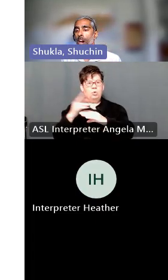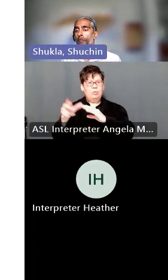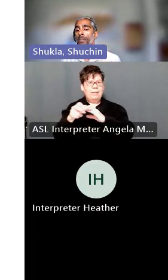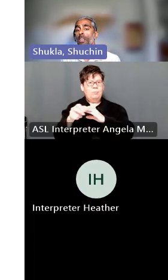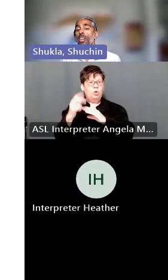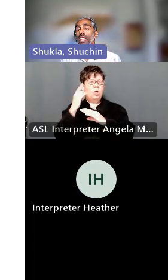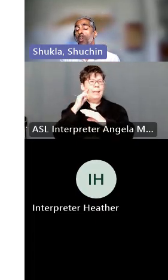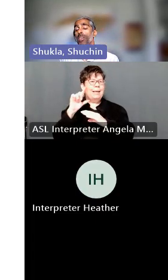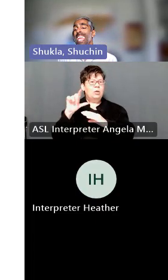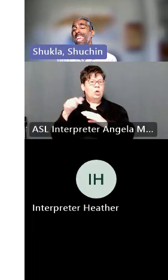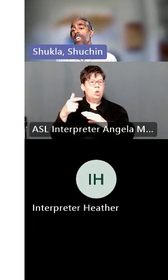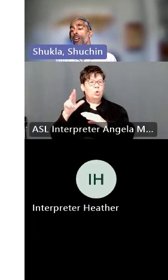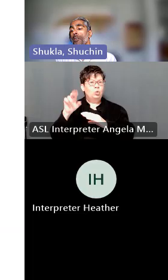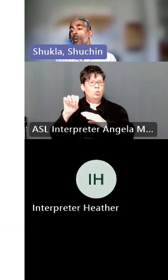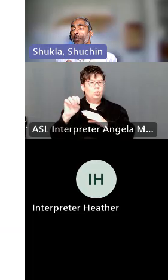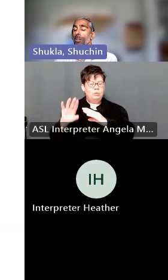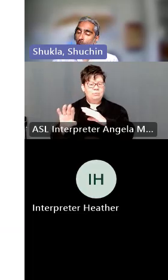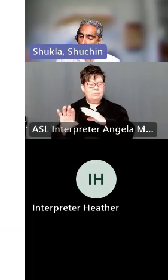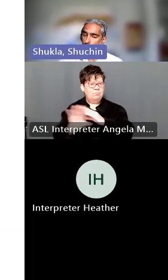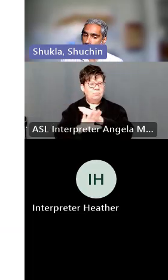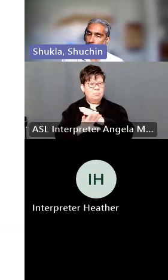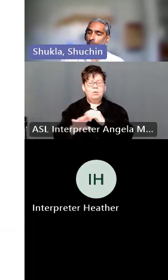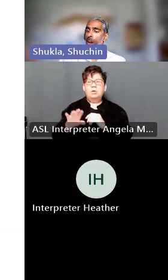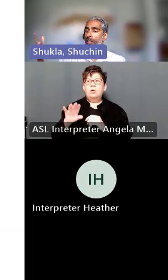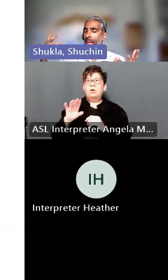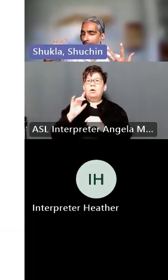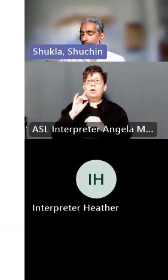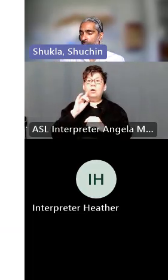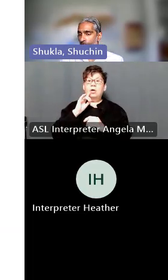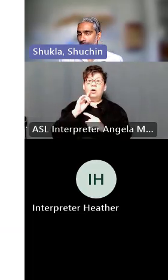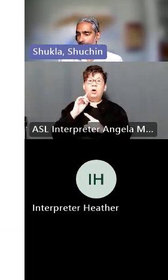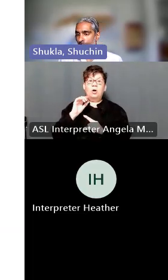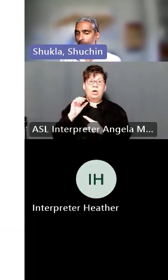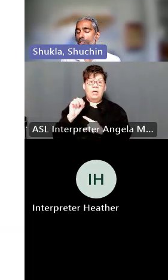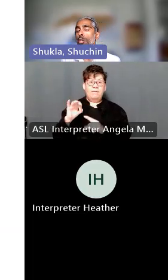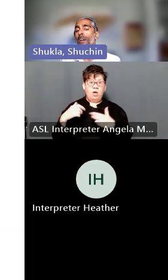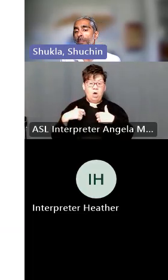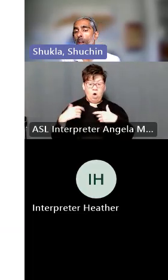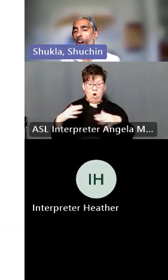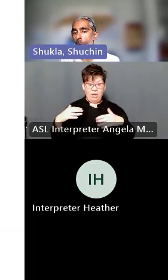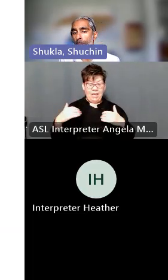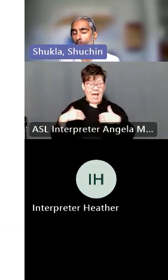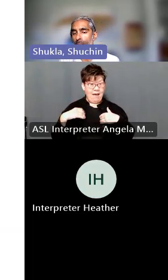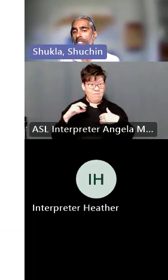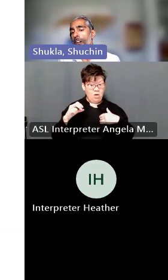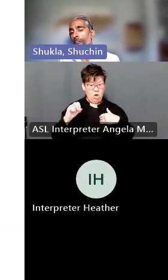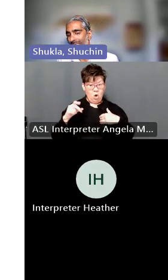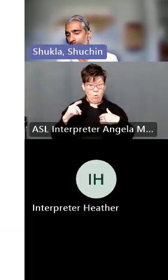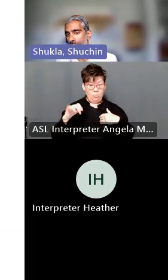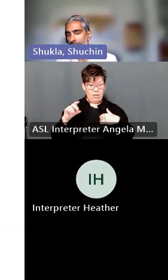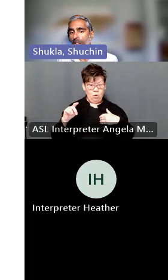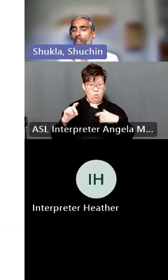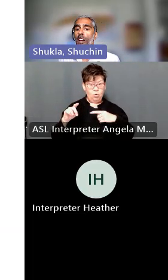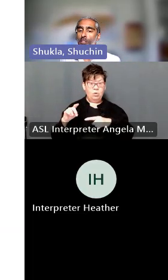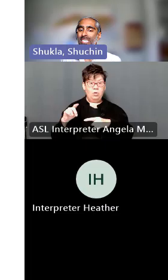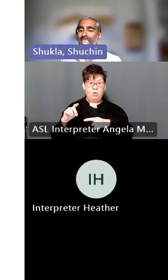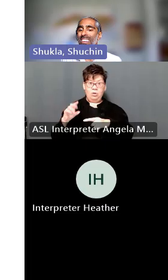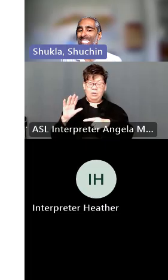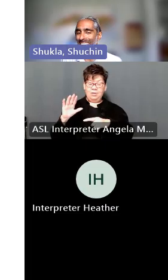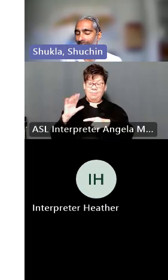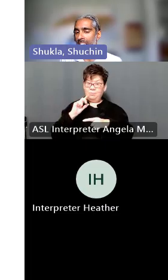glue. It will take opioids off the receptor if I already have it in my system. And so you have to be off opioids for the